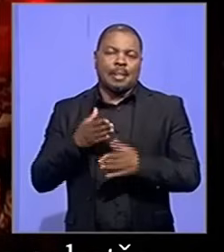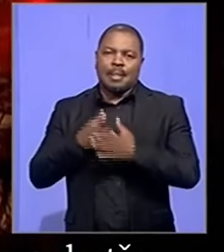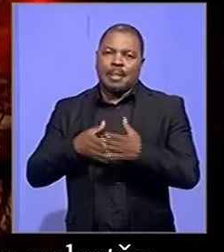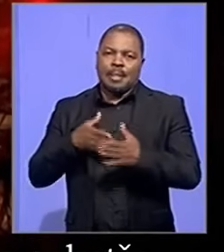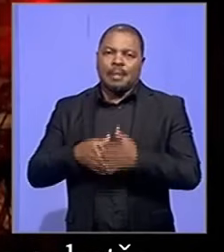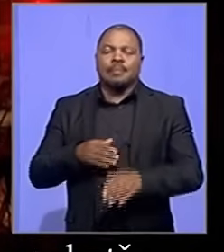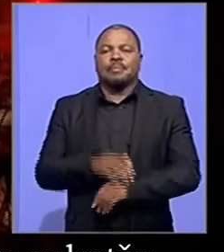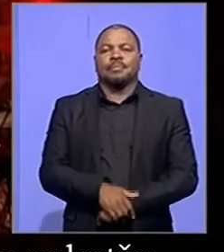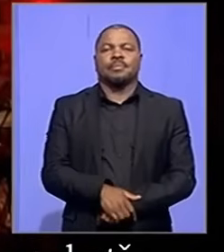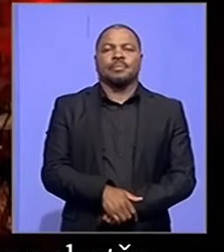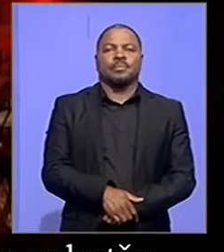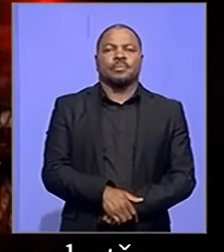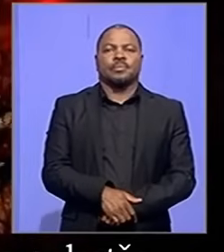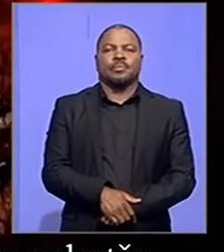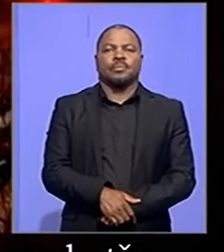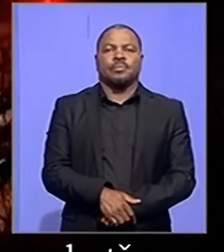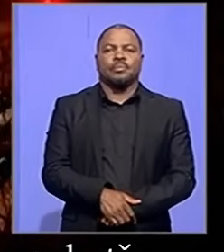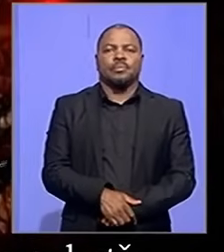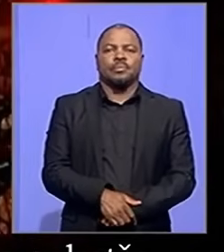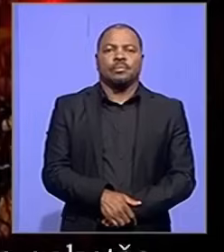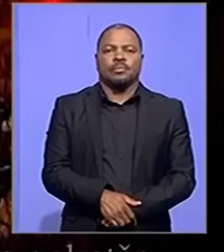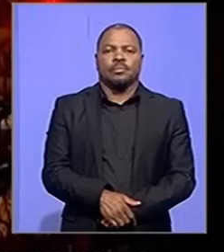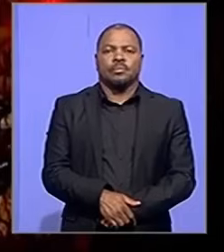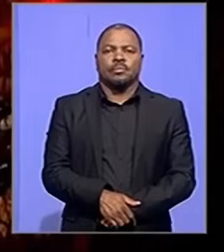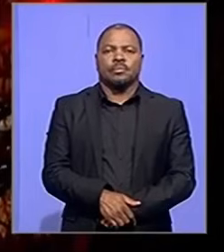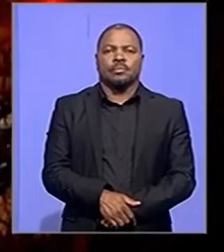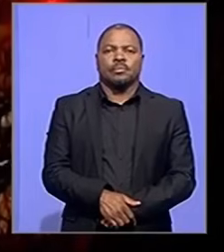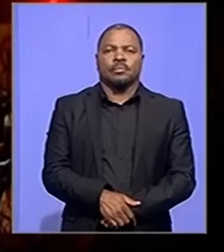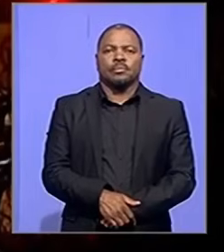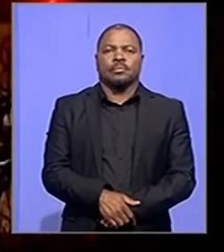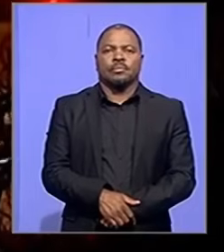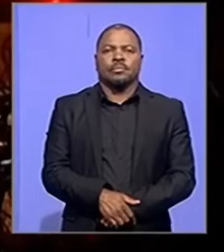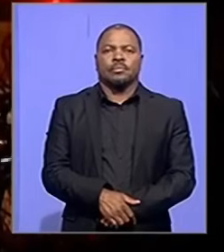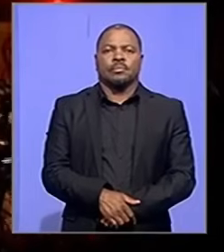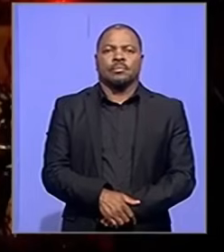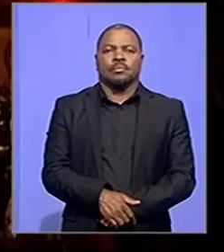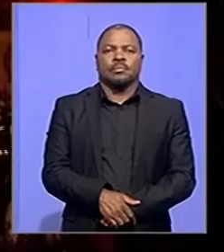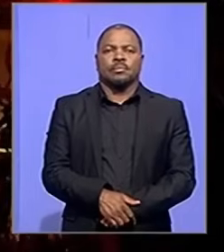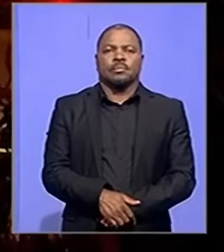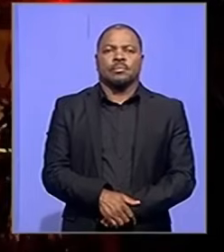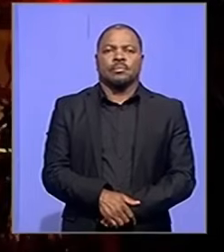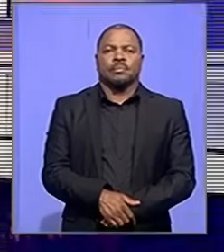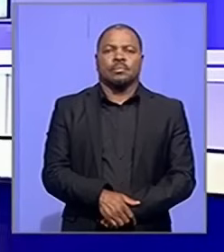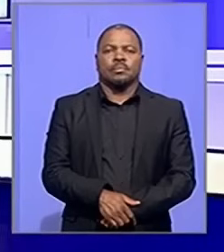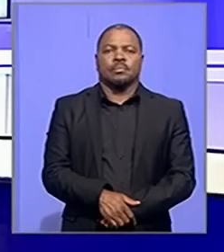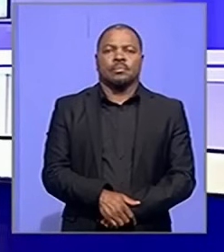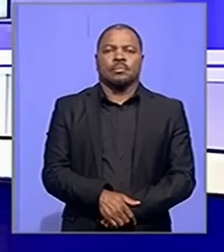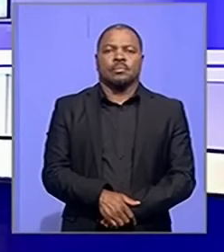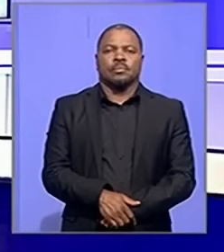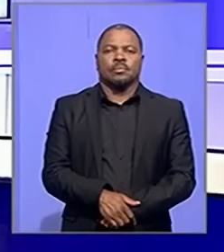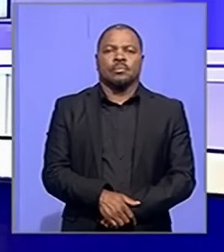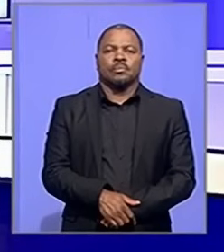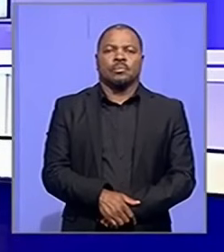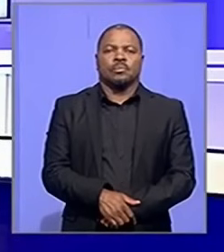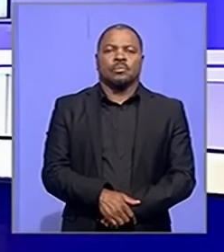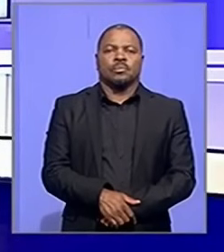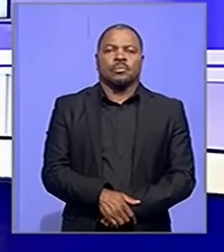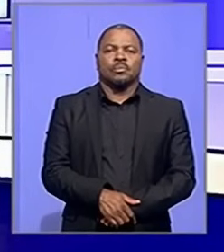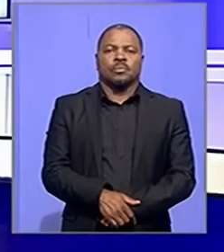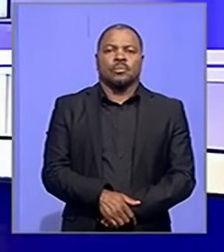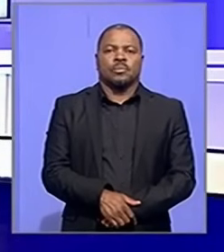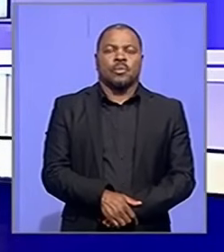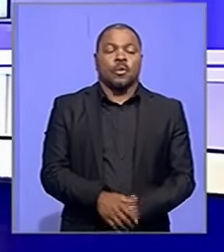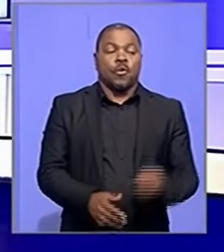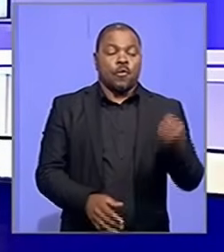eno. Tsholofelo Mogami wa dikgang tsa SABC Mahikeng. Go